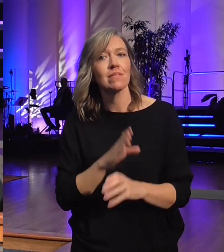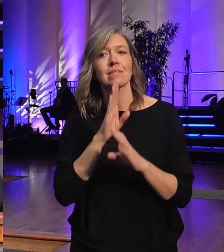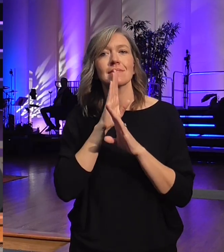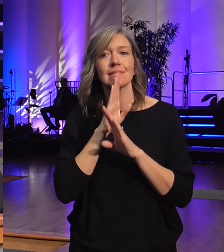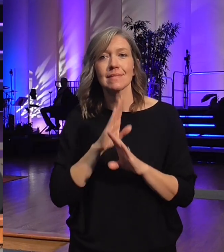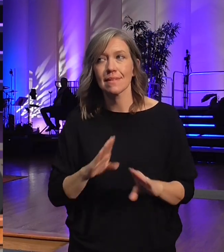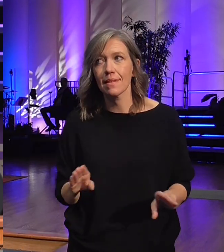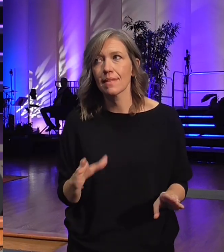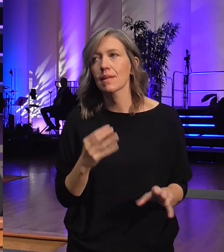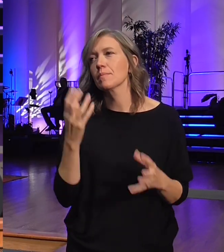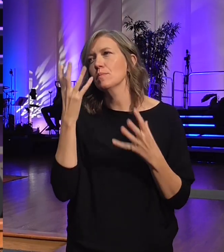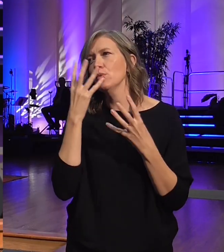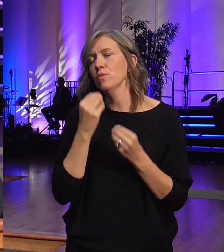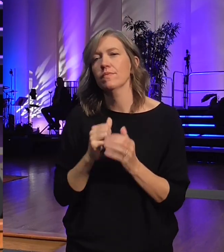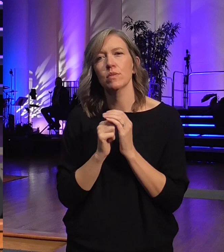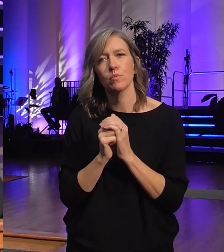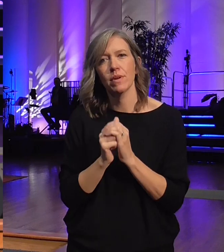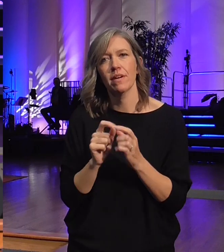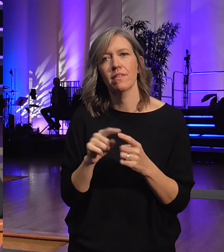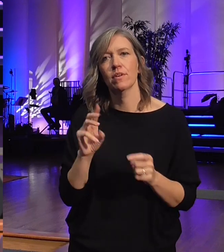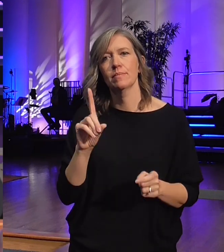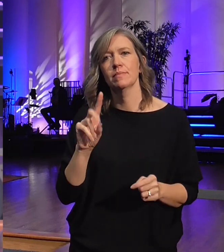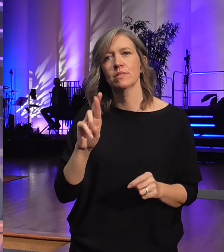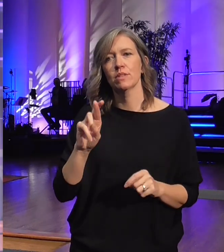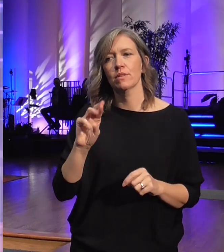of a beautiful prayer from our own Dr. Michelle.